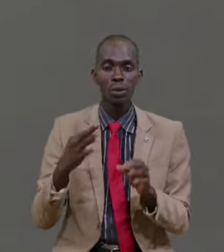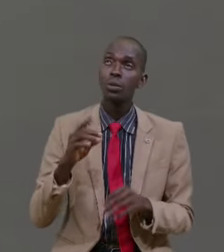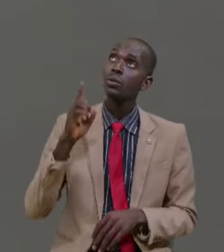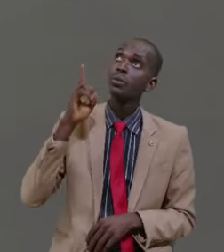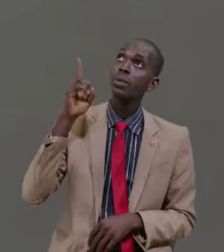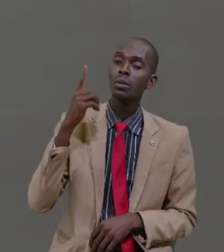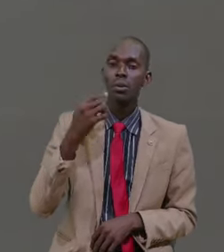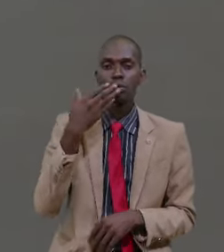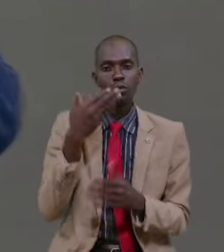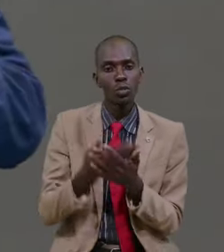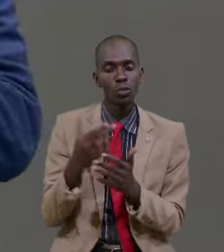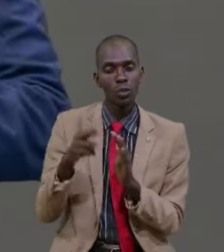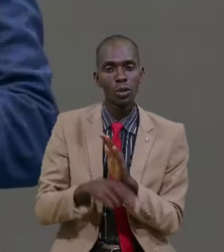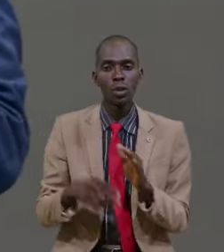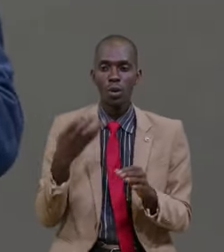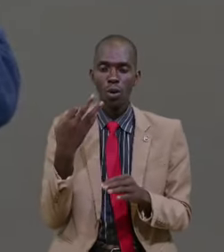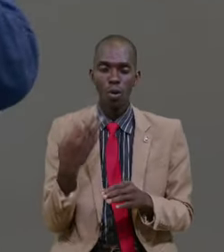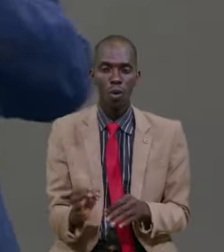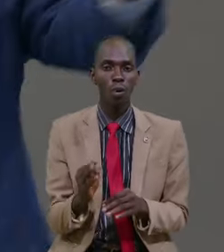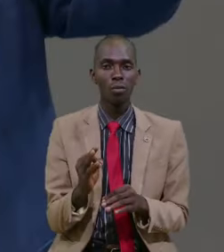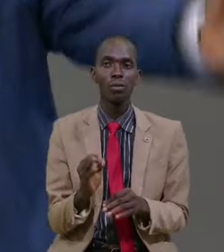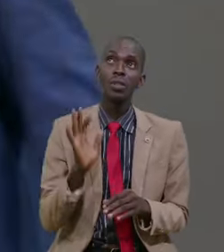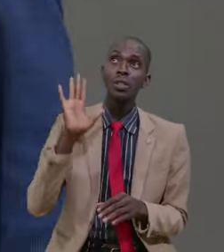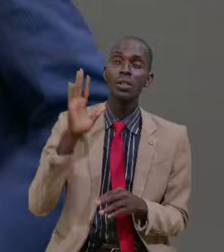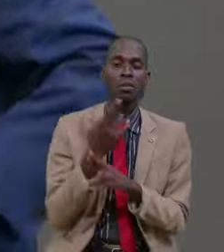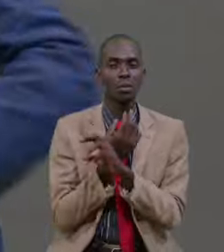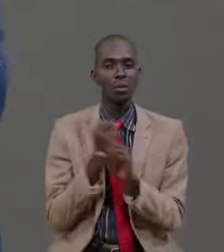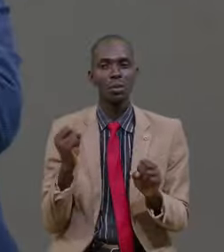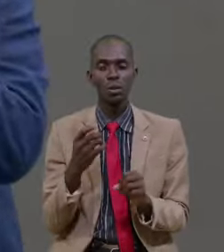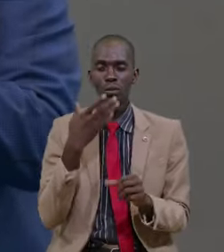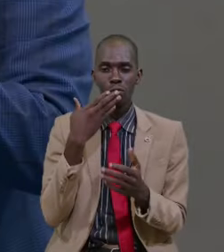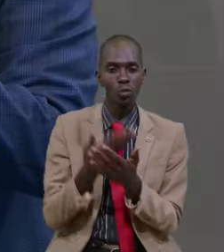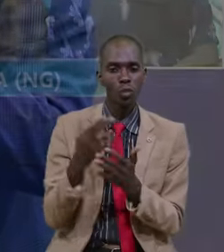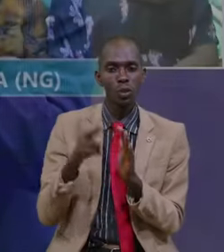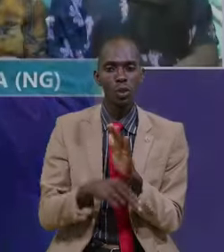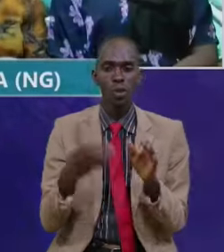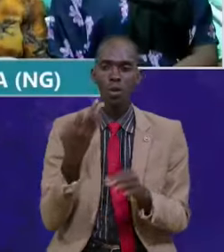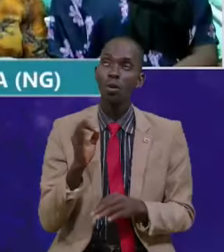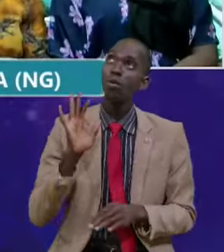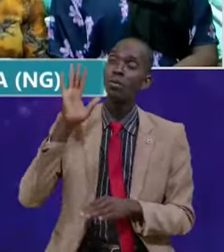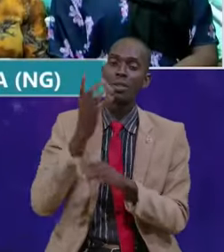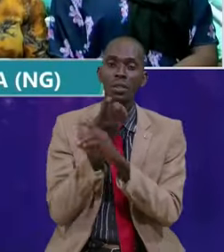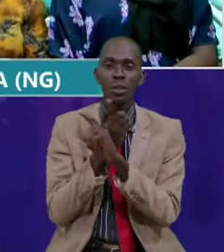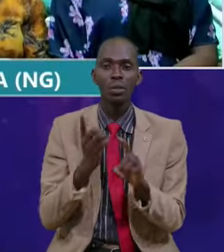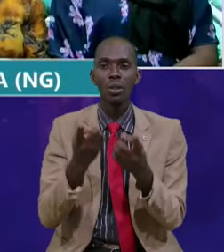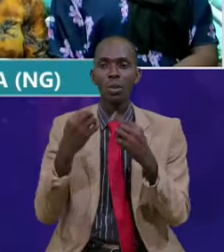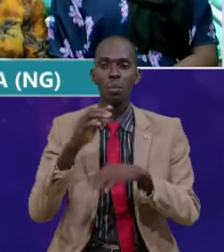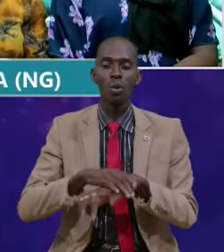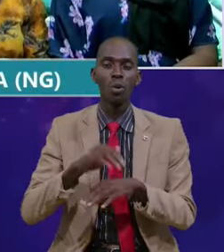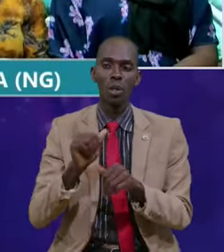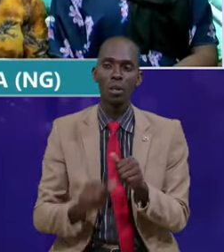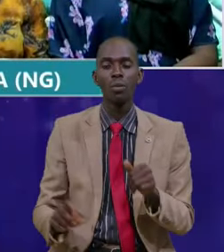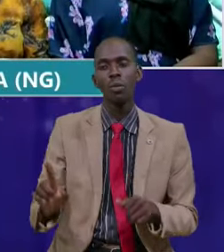goodness of redemption, the goodness of deliverance comes upon every one of